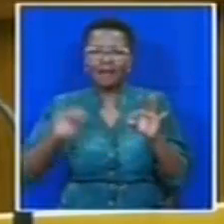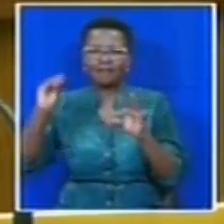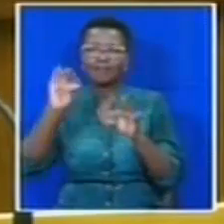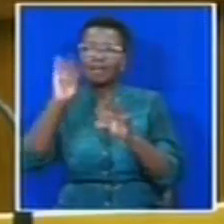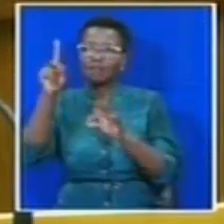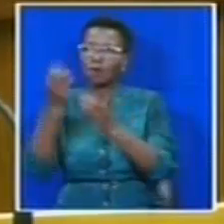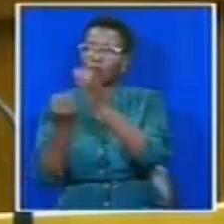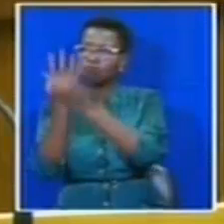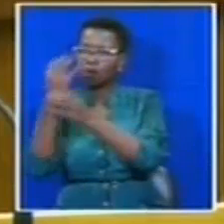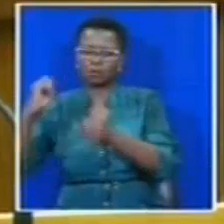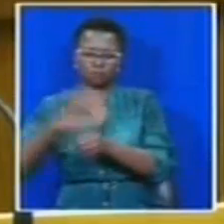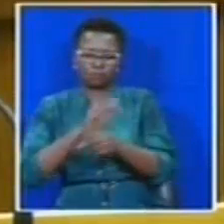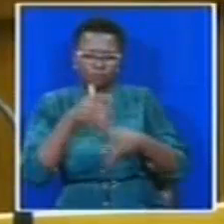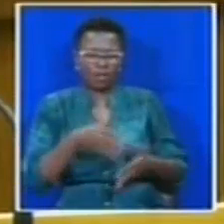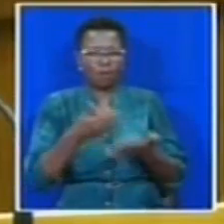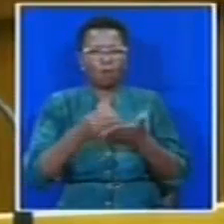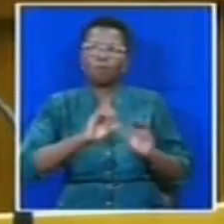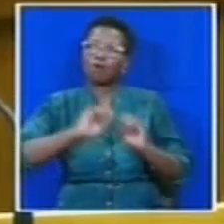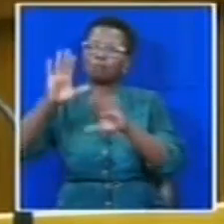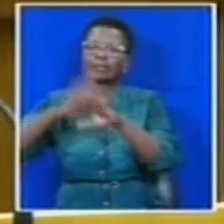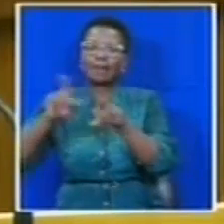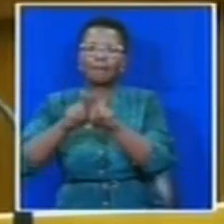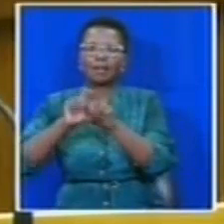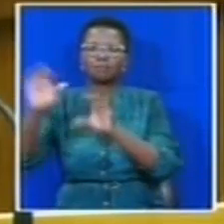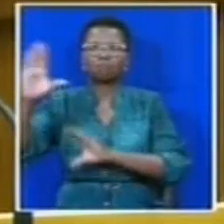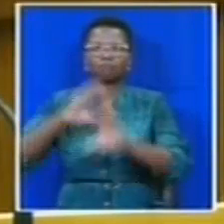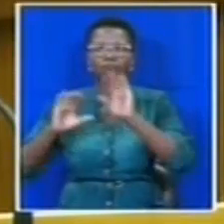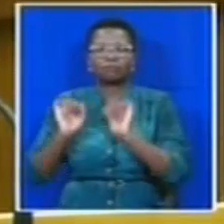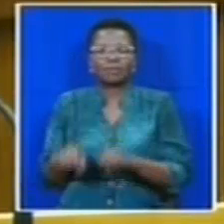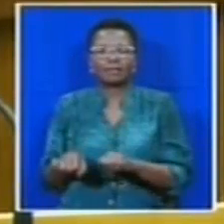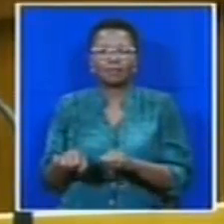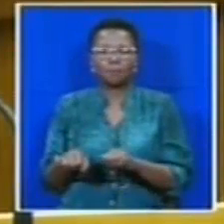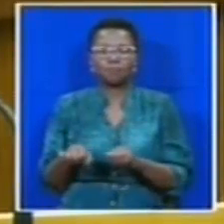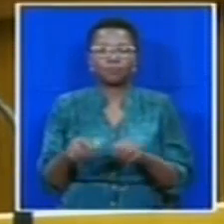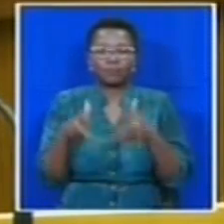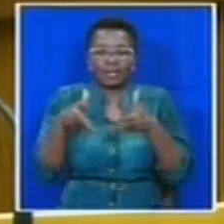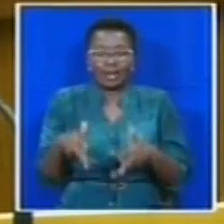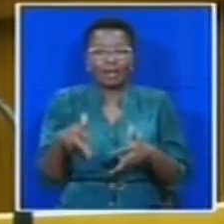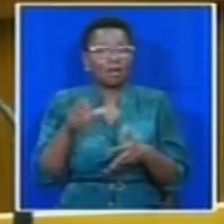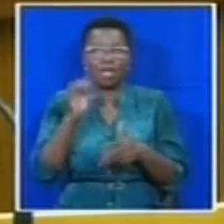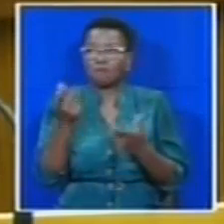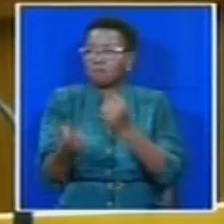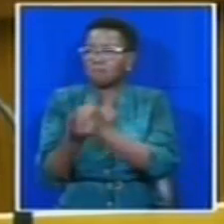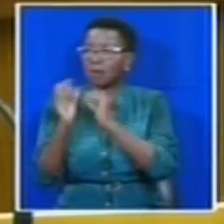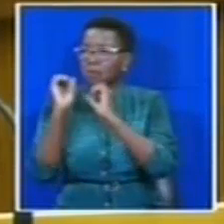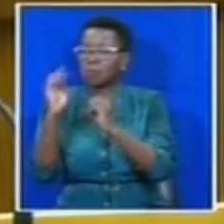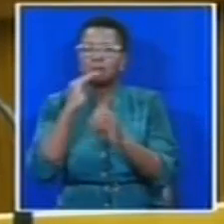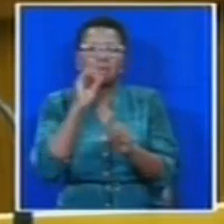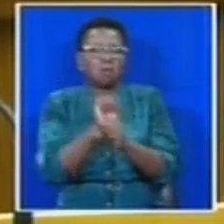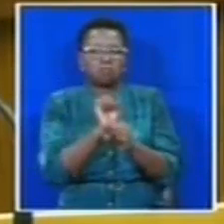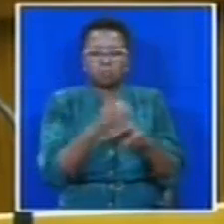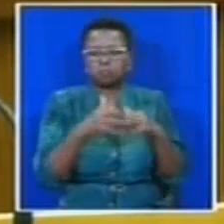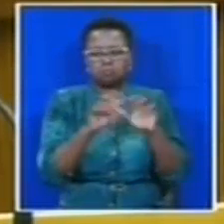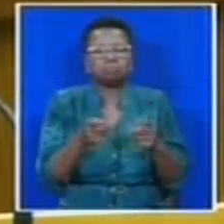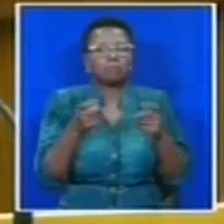developing country exports and investments. These trends, in turn, affect employment and earning opportunities for